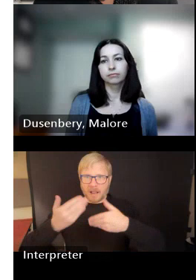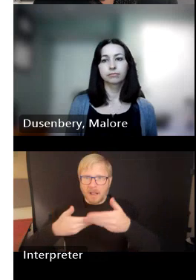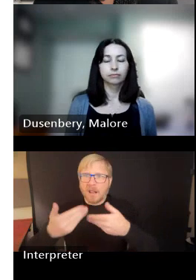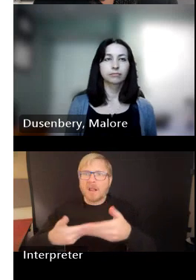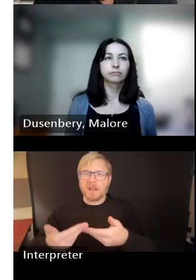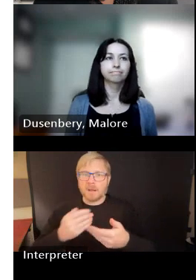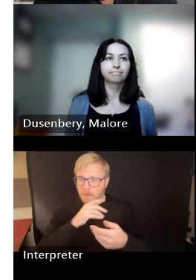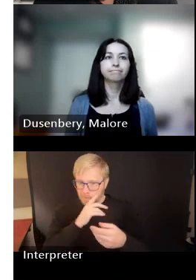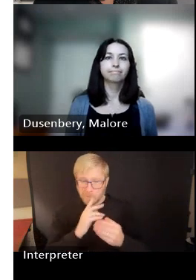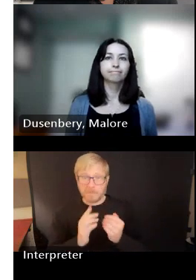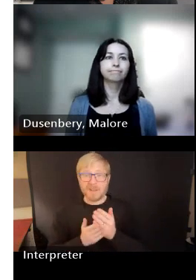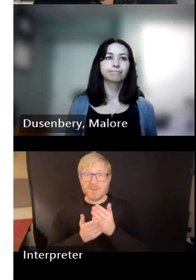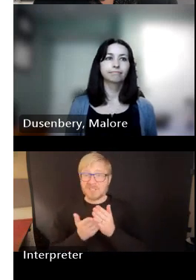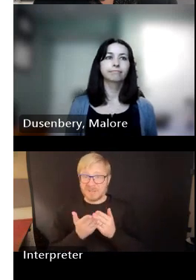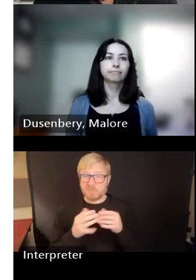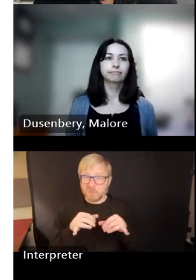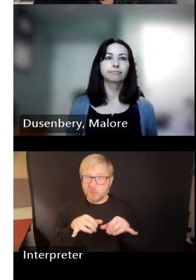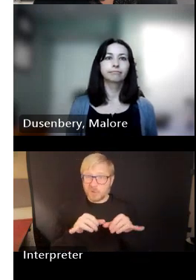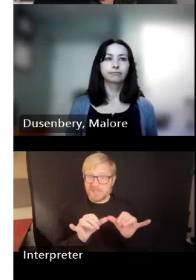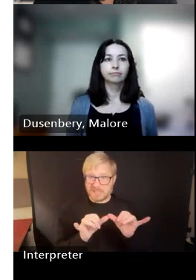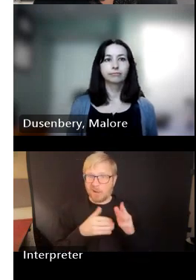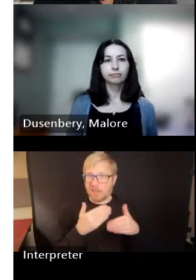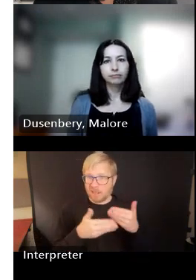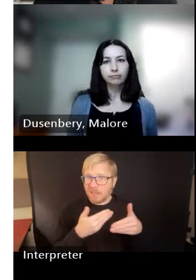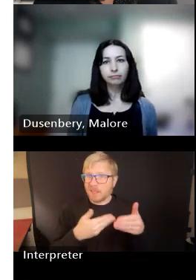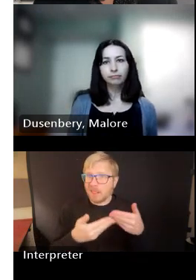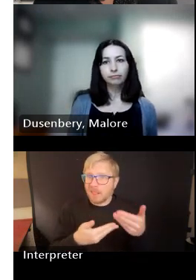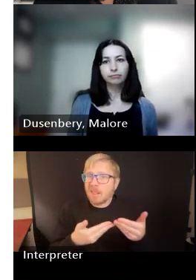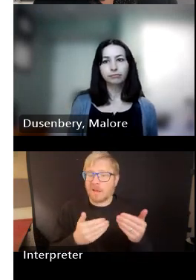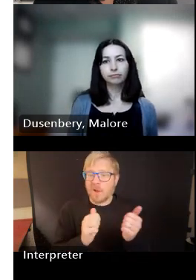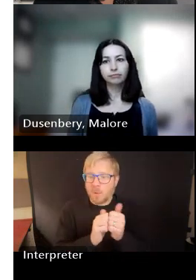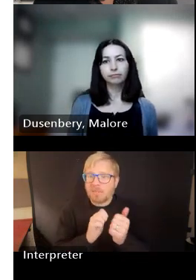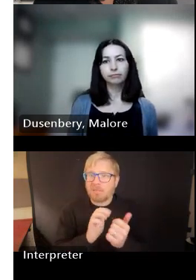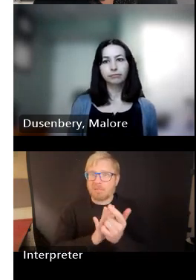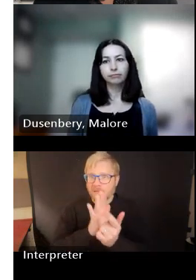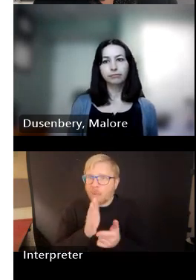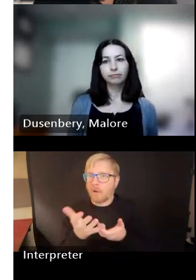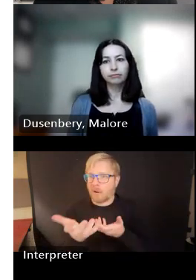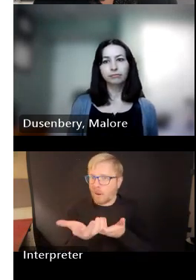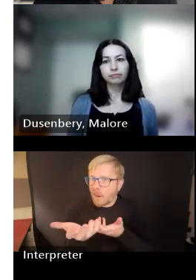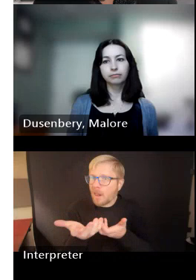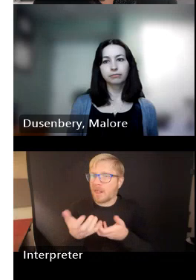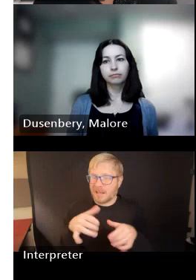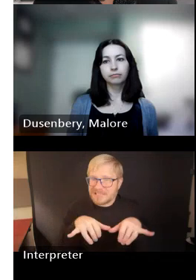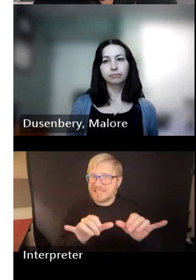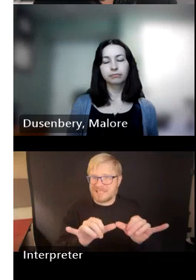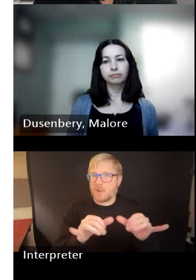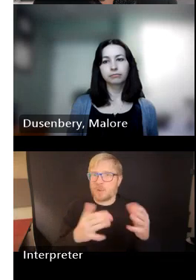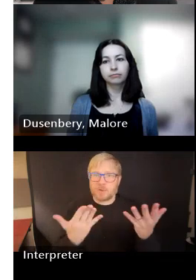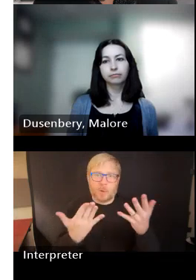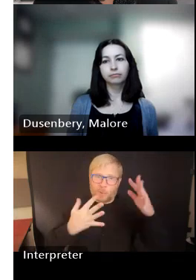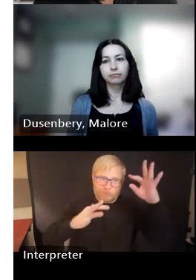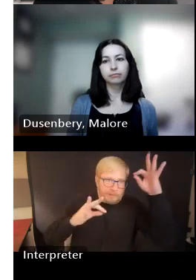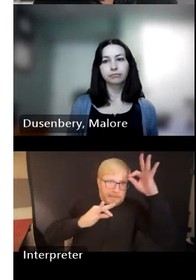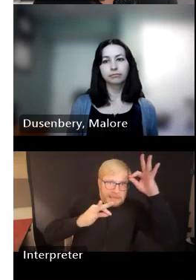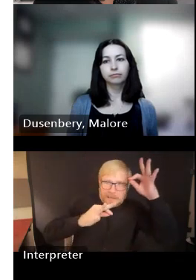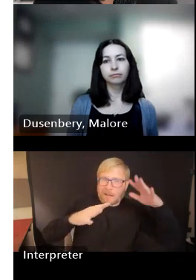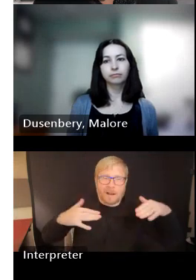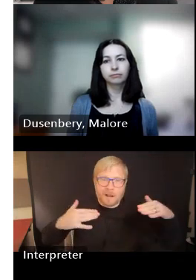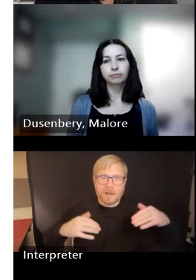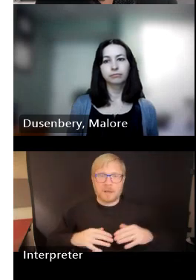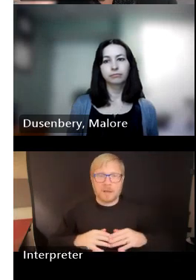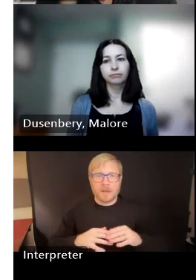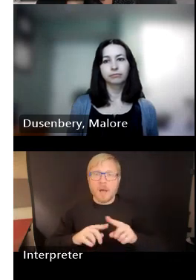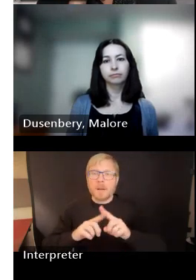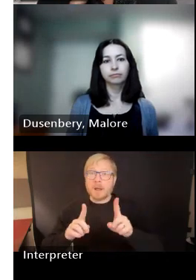sense yet of where this will end up. And we just wanted to reflect it. And I also want to share that a lot of our